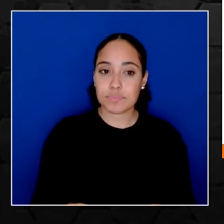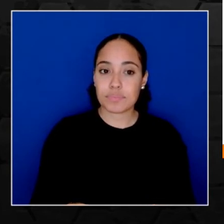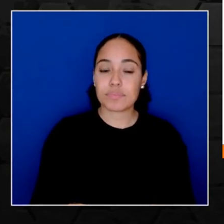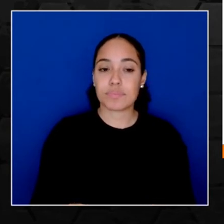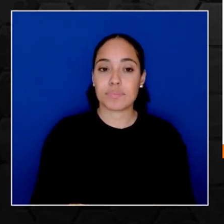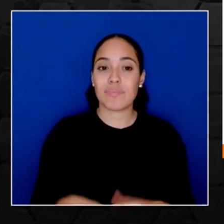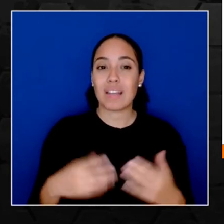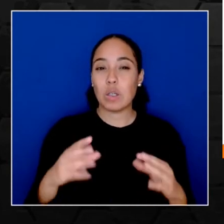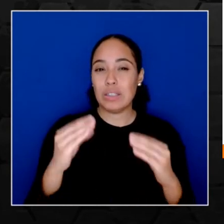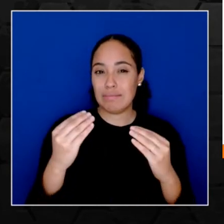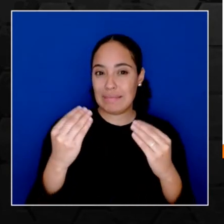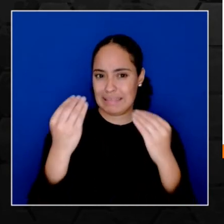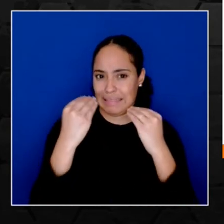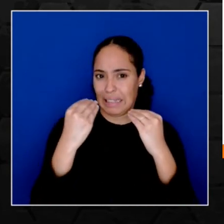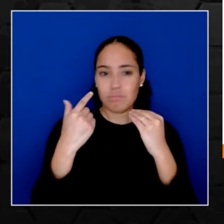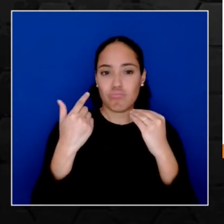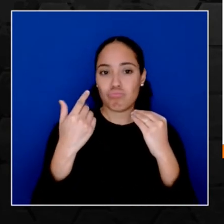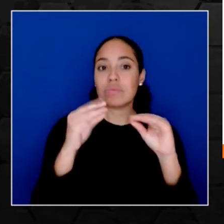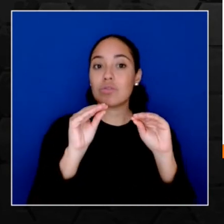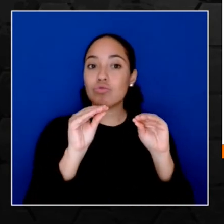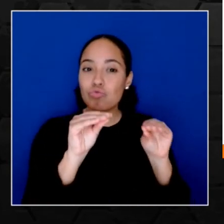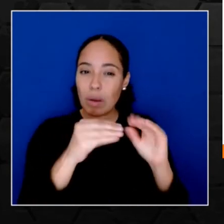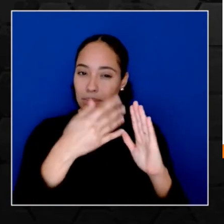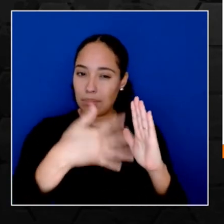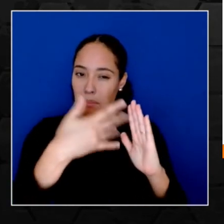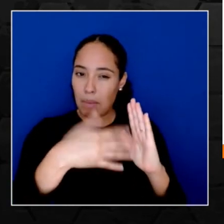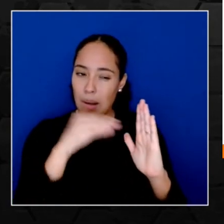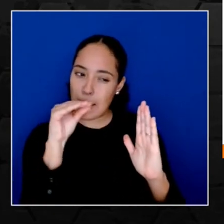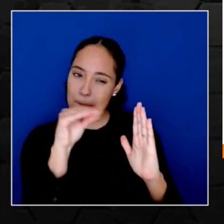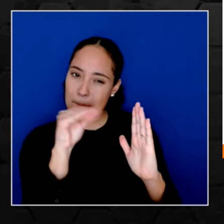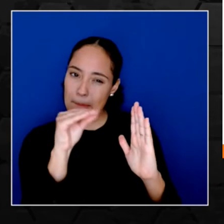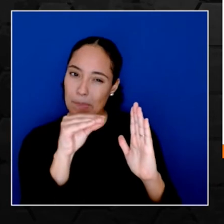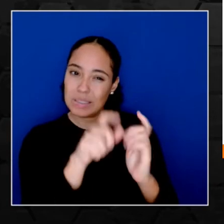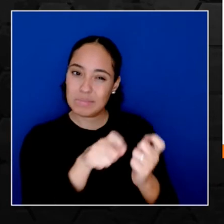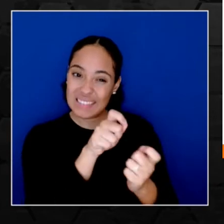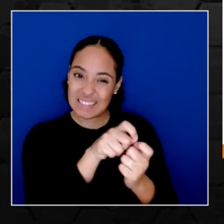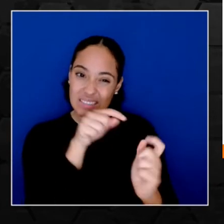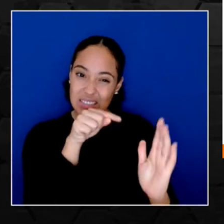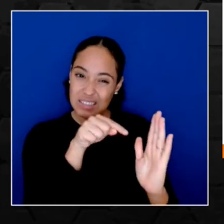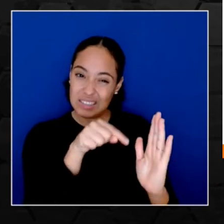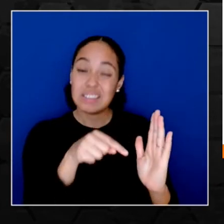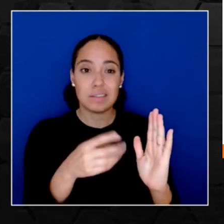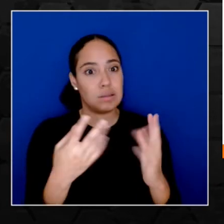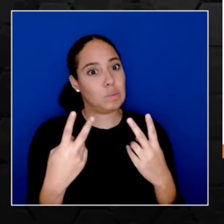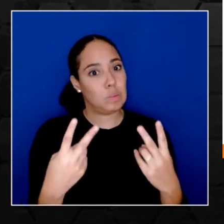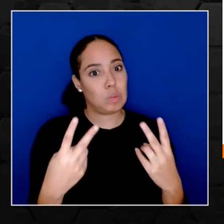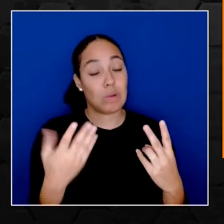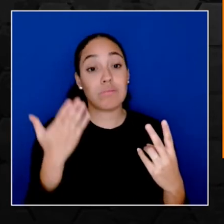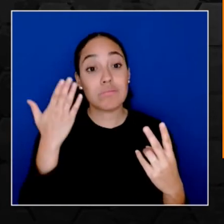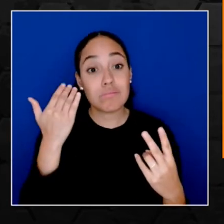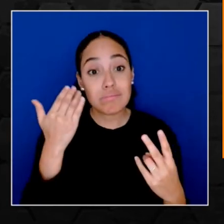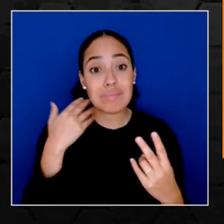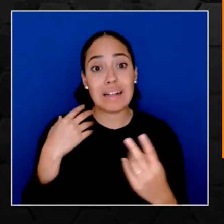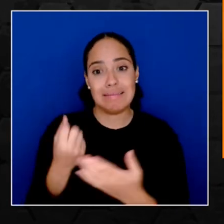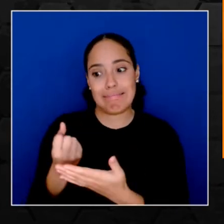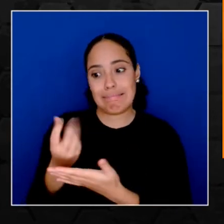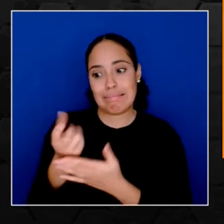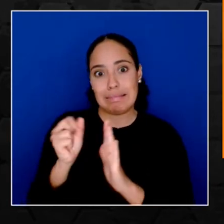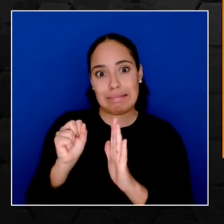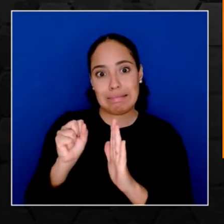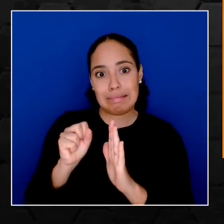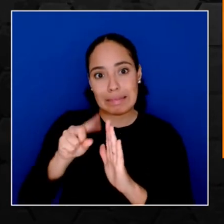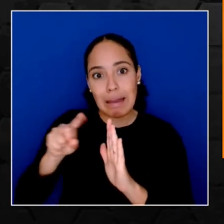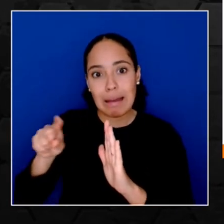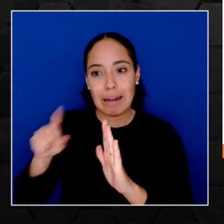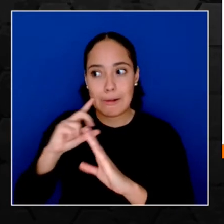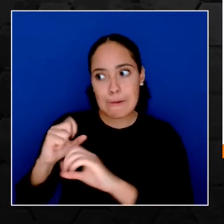you train that particular model is really important, because data security nowadays is a very, very important thing. Cool. So what are the